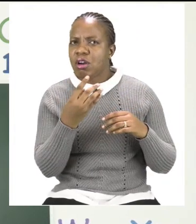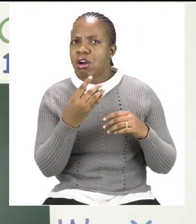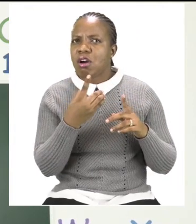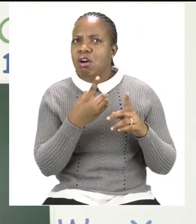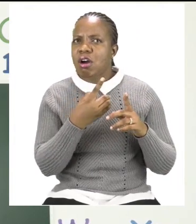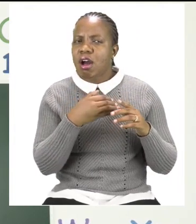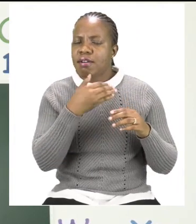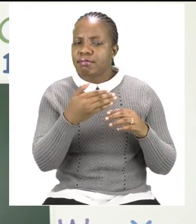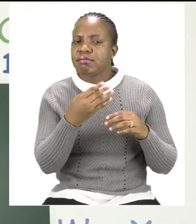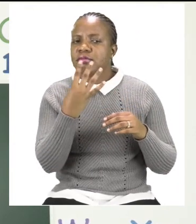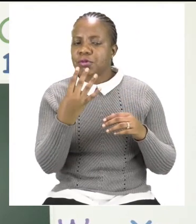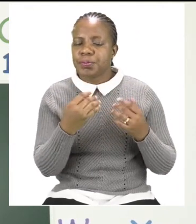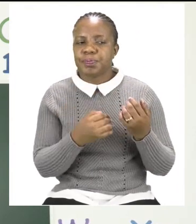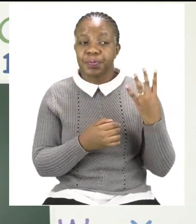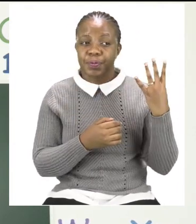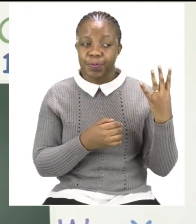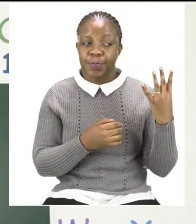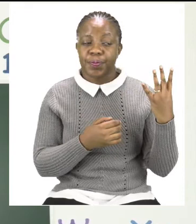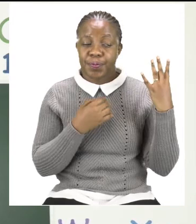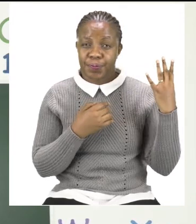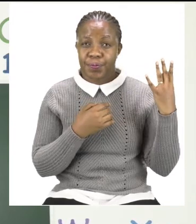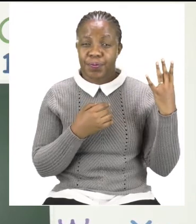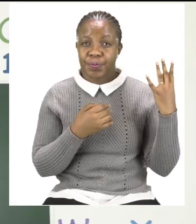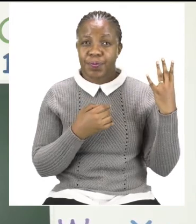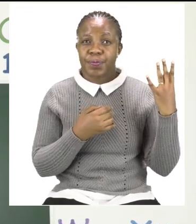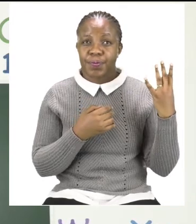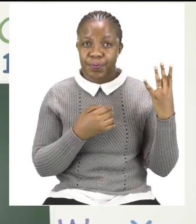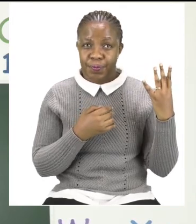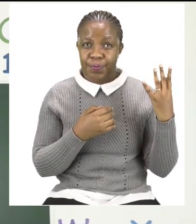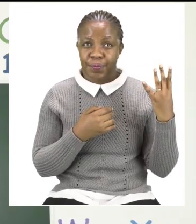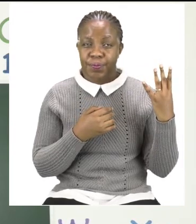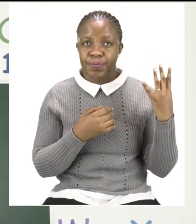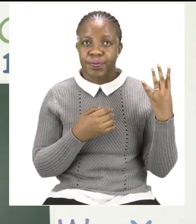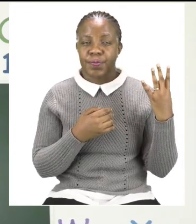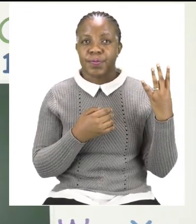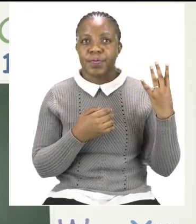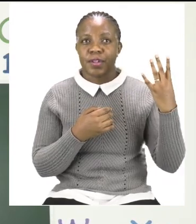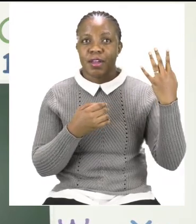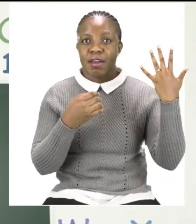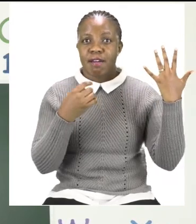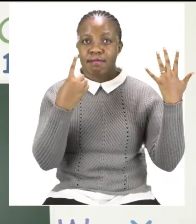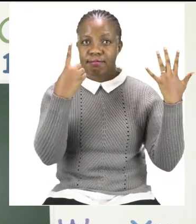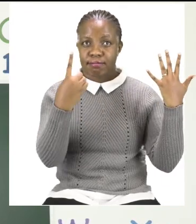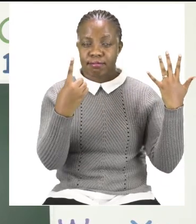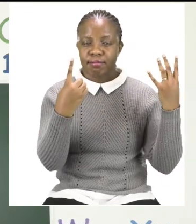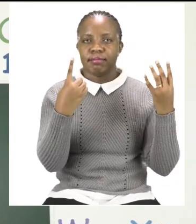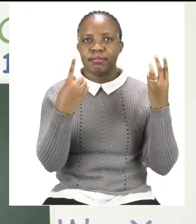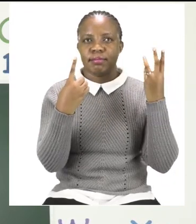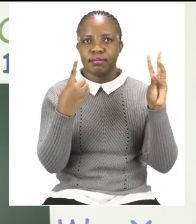to 10. So we have our 4 here and we're going to count. Let's go.